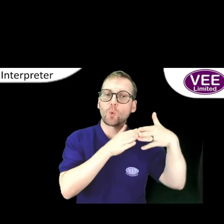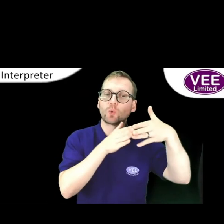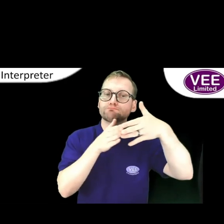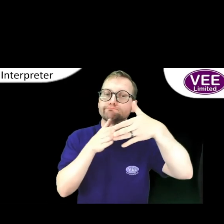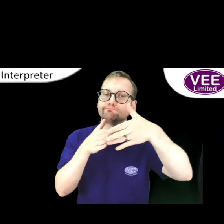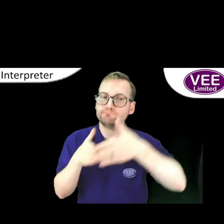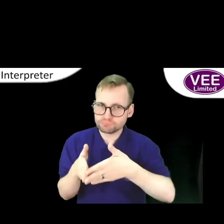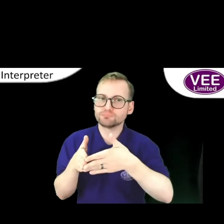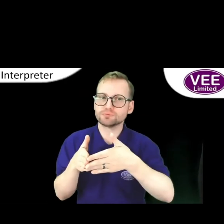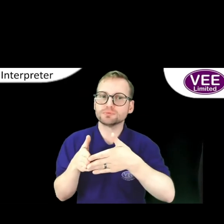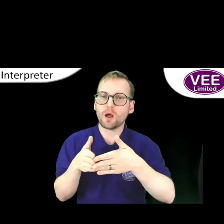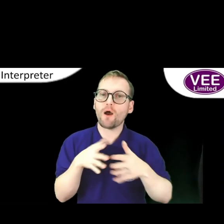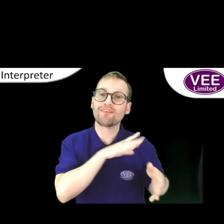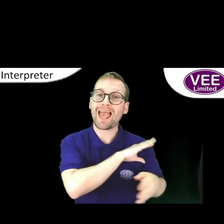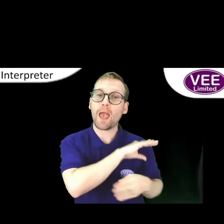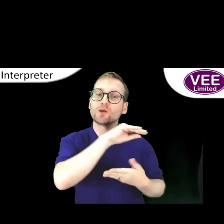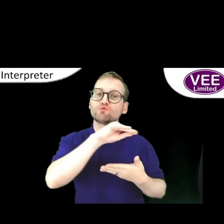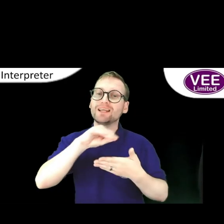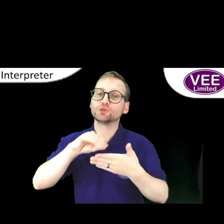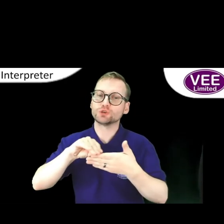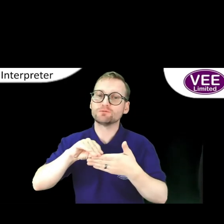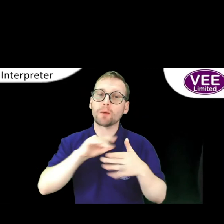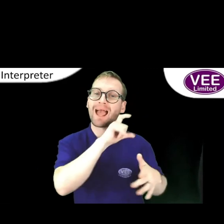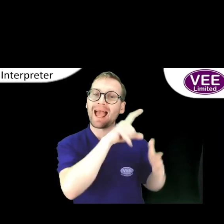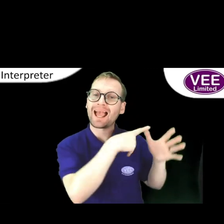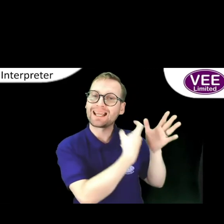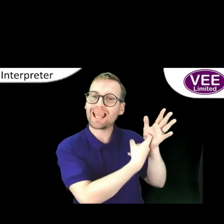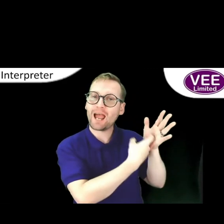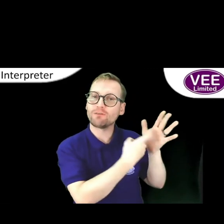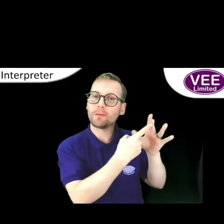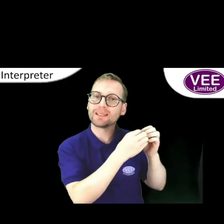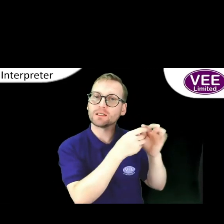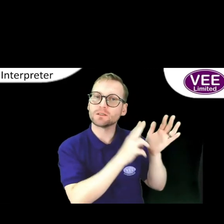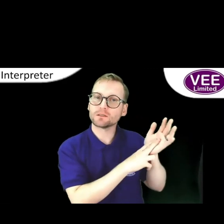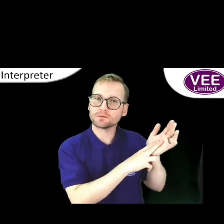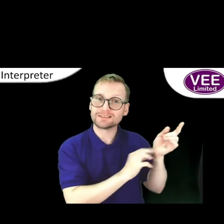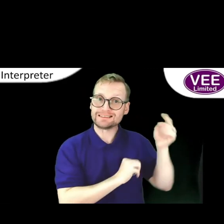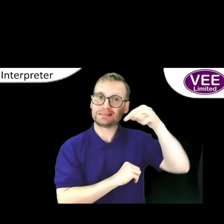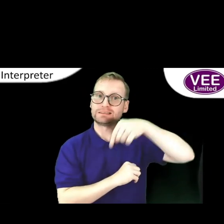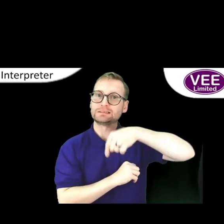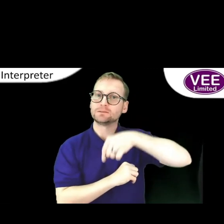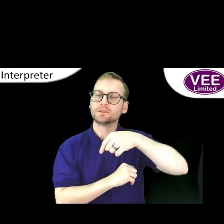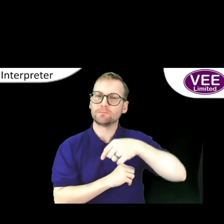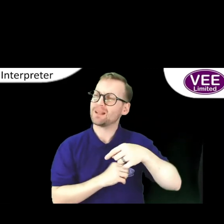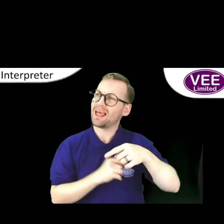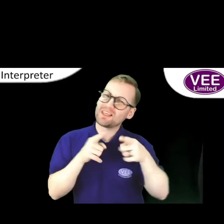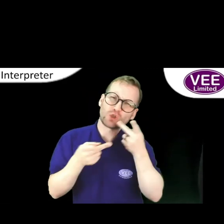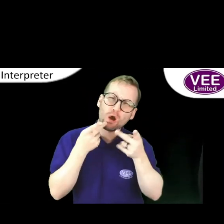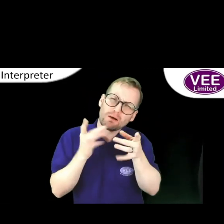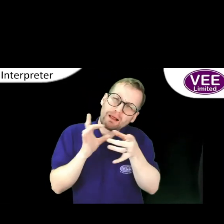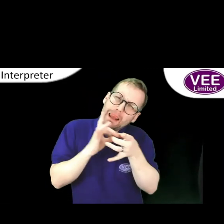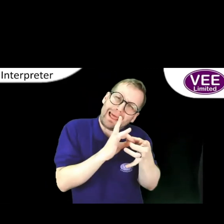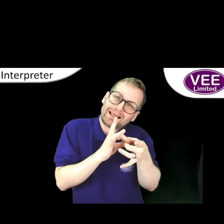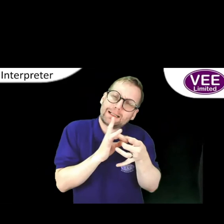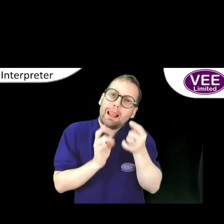kind of emigration from the Caribbean. And this is a song that is loosely based on the details